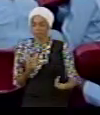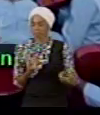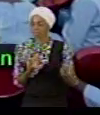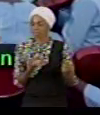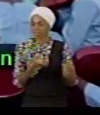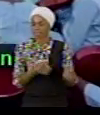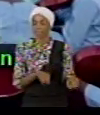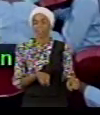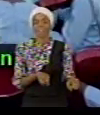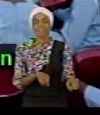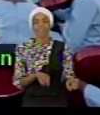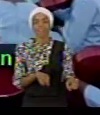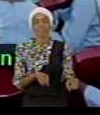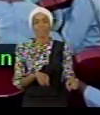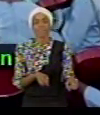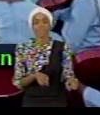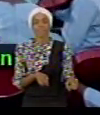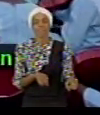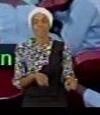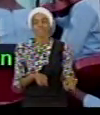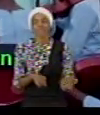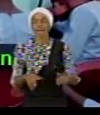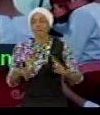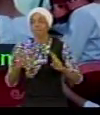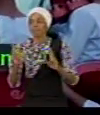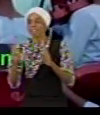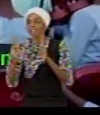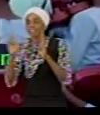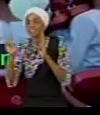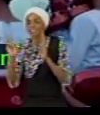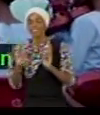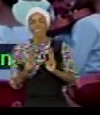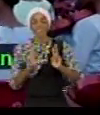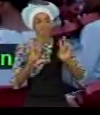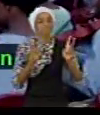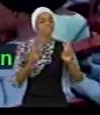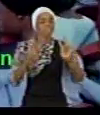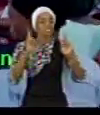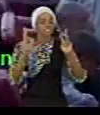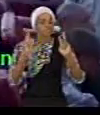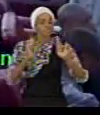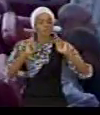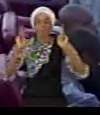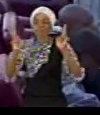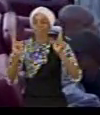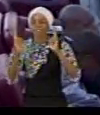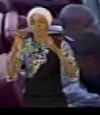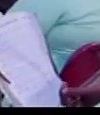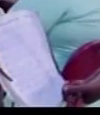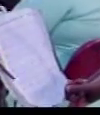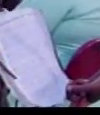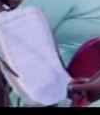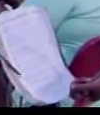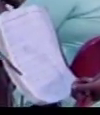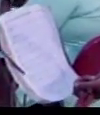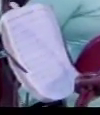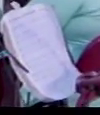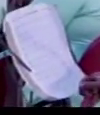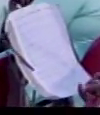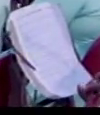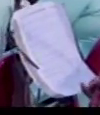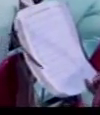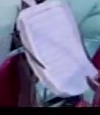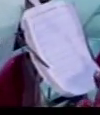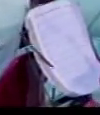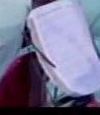betide. Victory, victory, victory in my soul. I am keep me